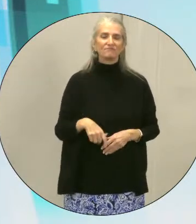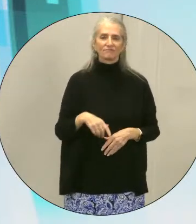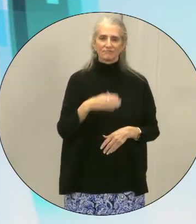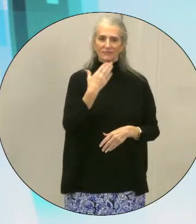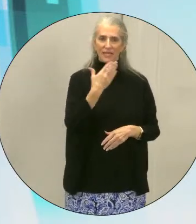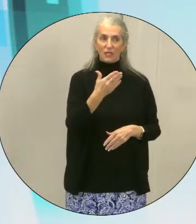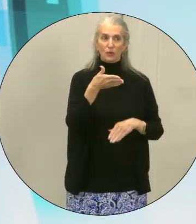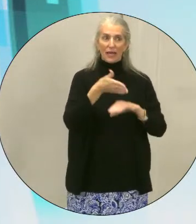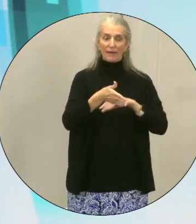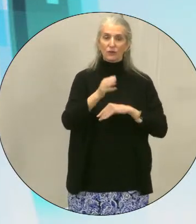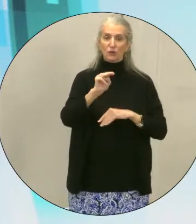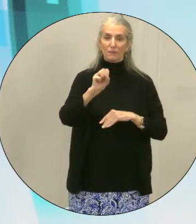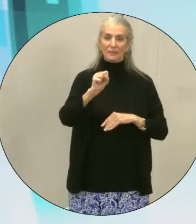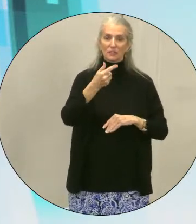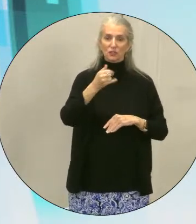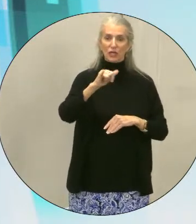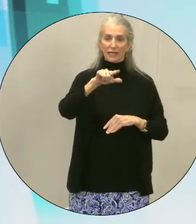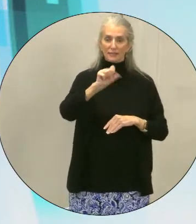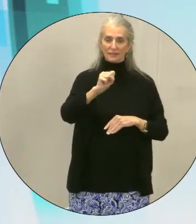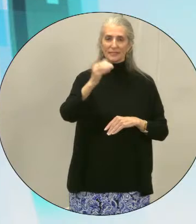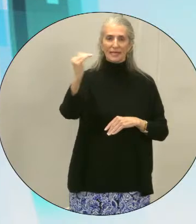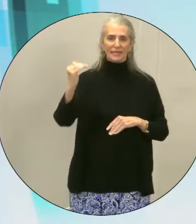Ms. Giles, Ms. Turner,